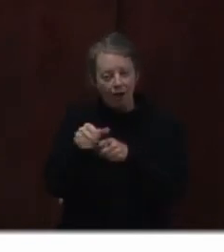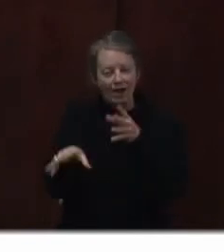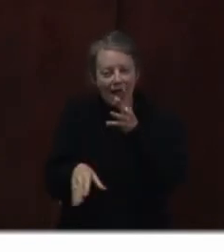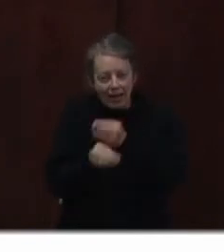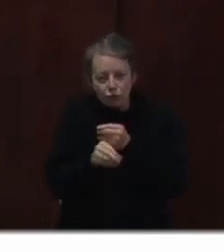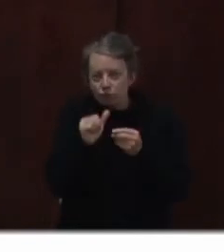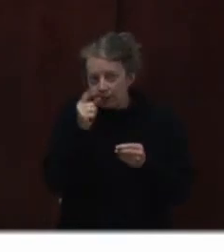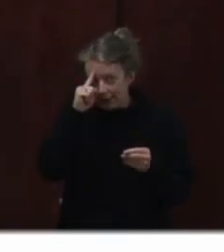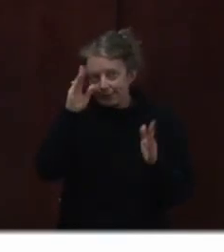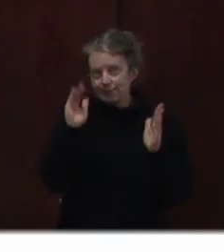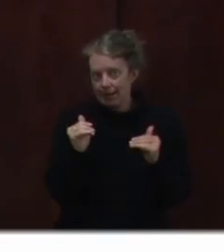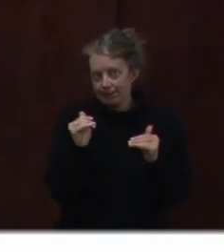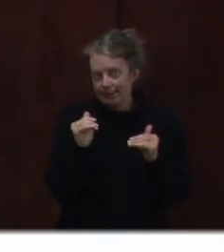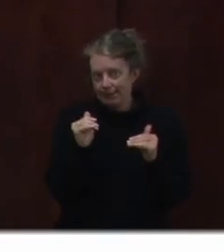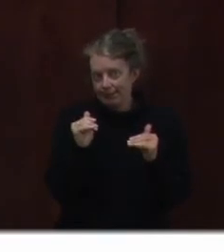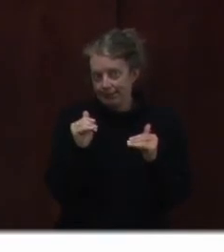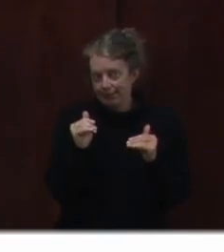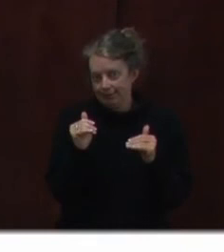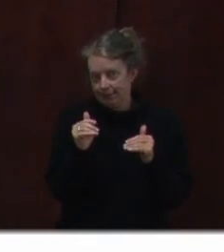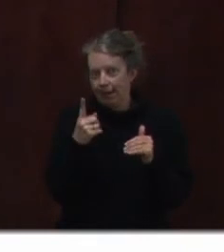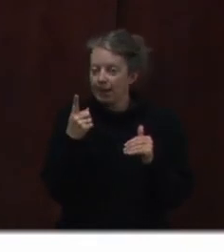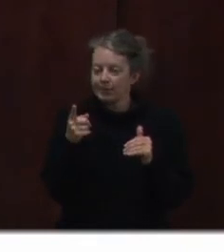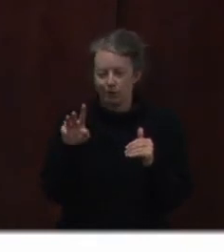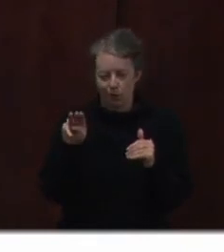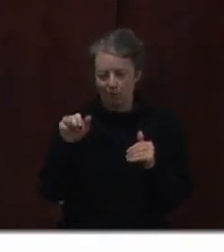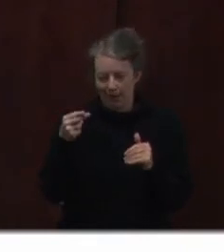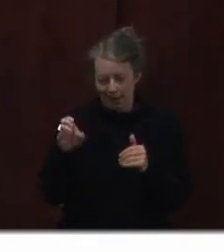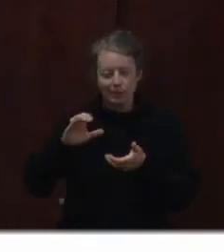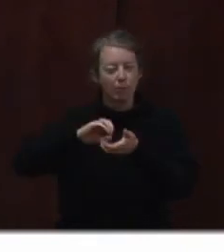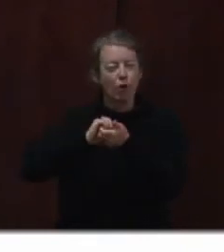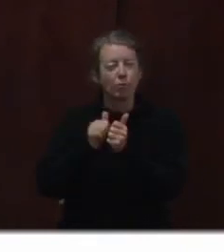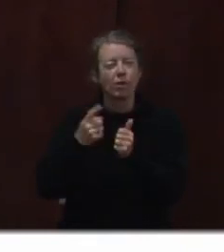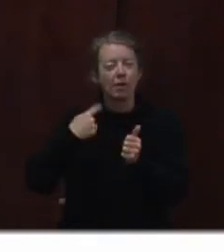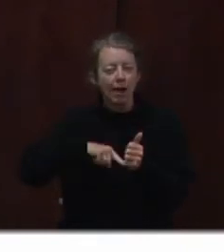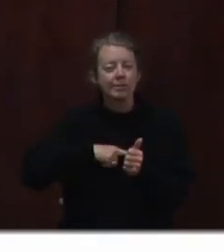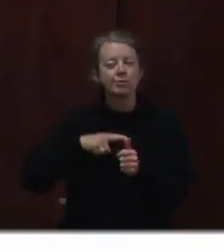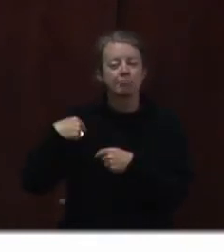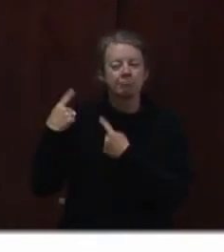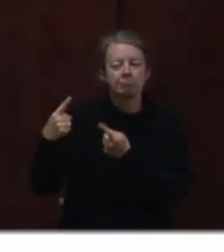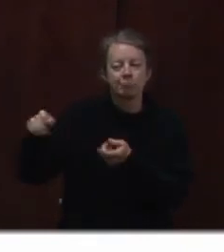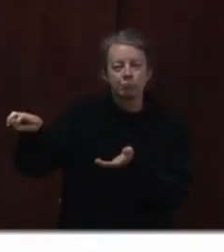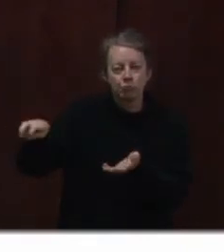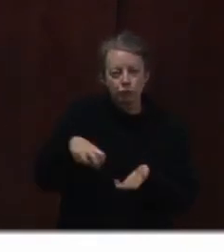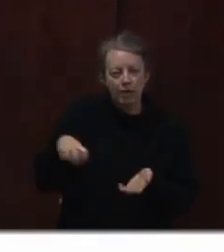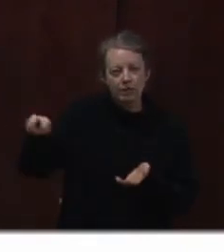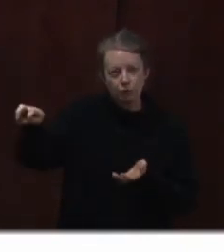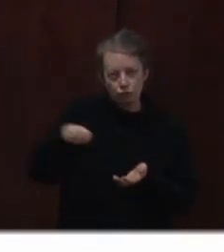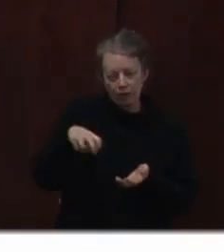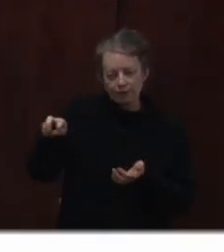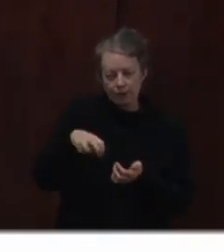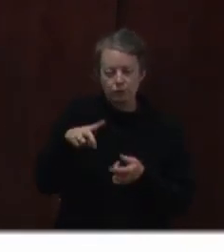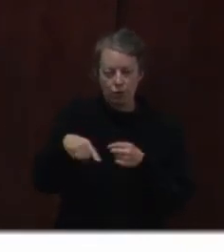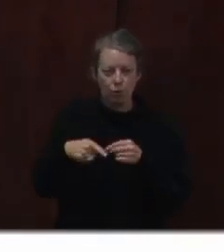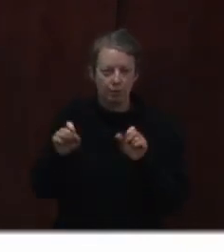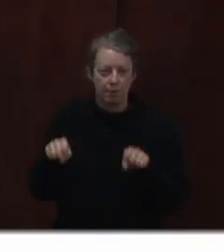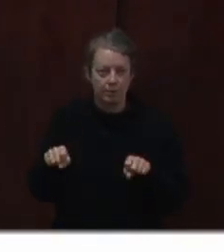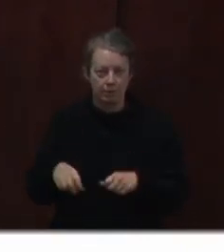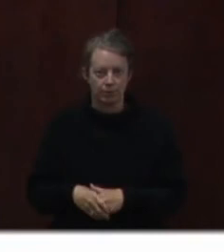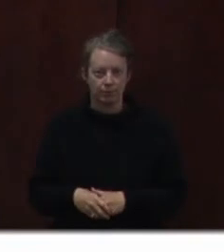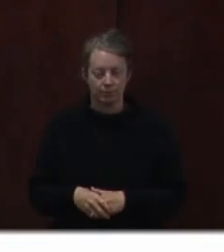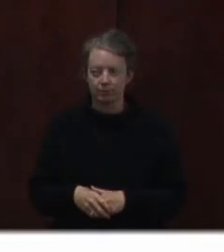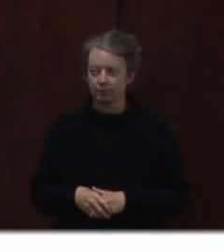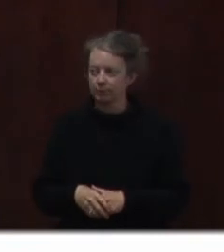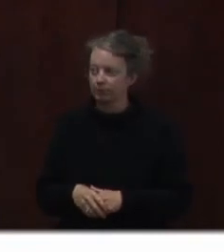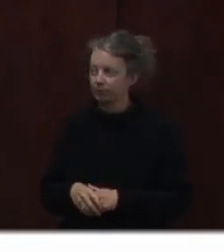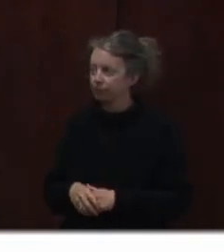allocation, and have been partnering with us to transfer some of that over to our site. Okay. Stacey,